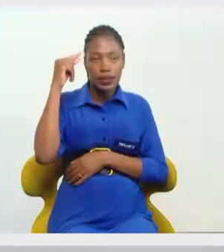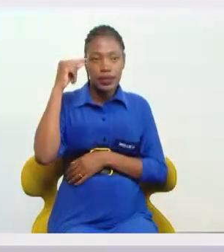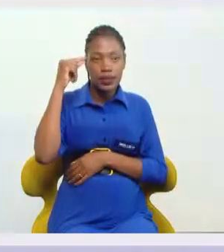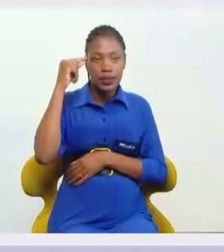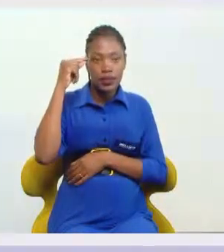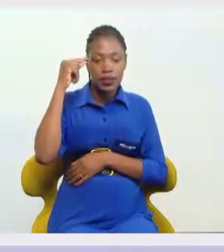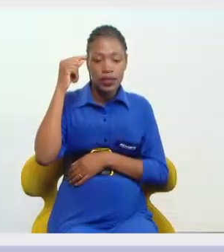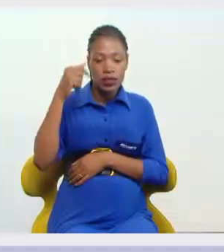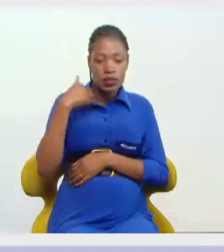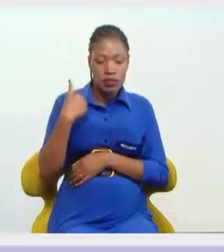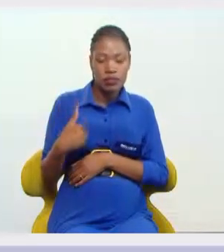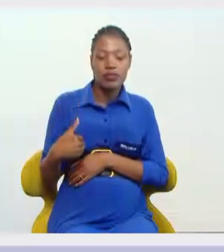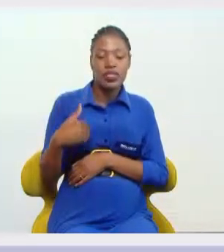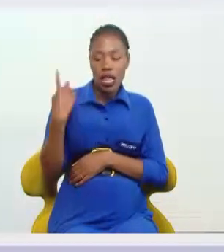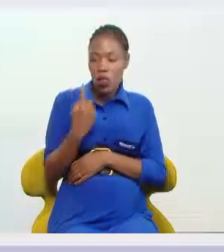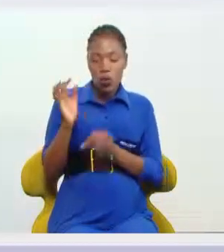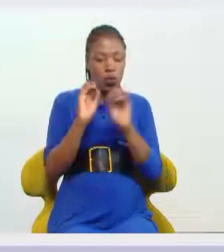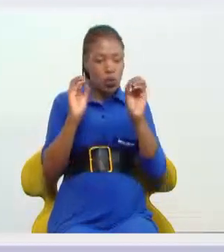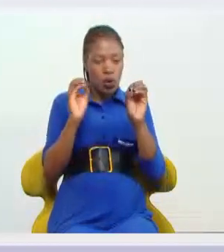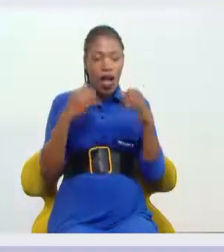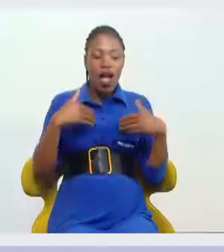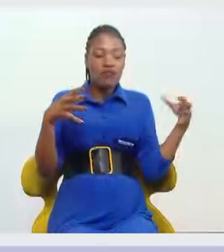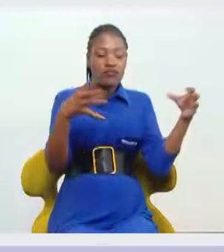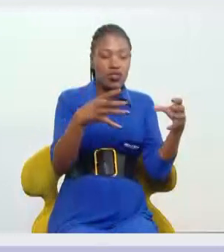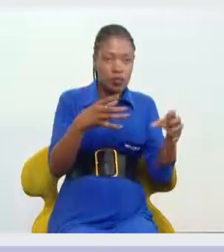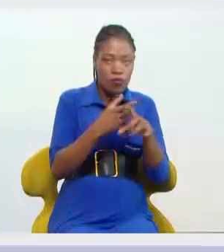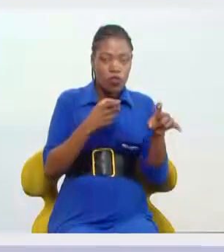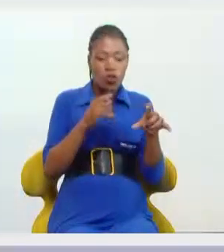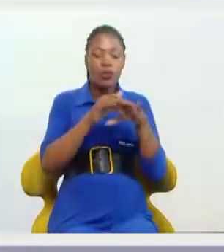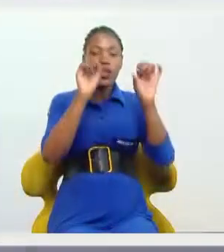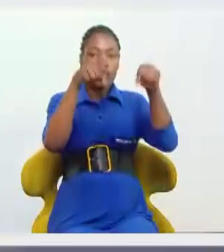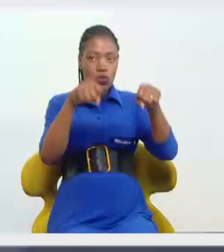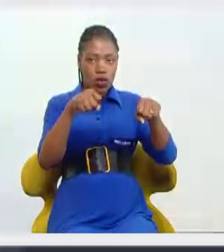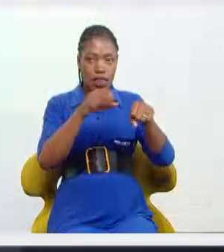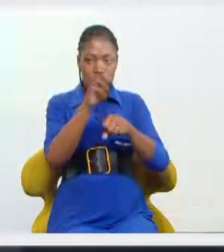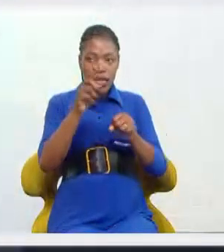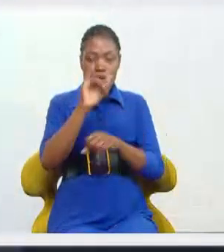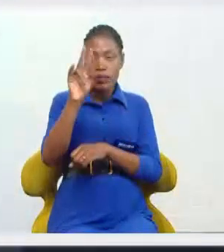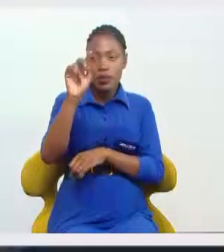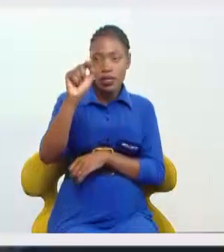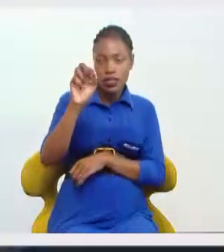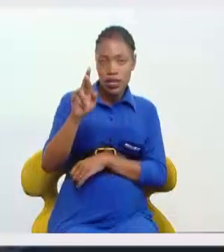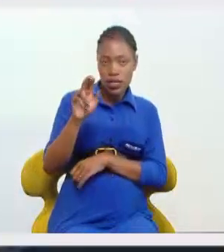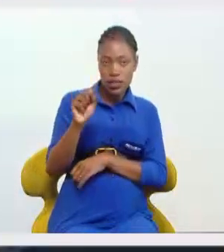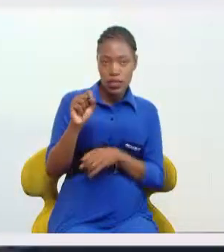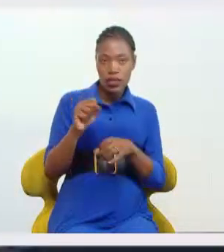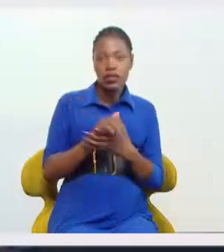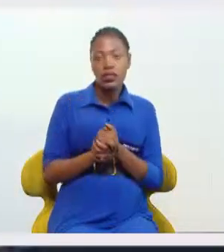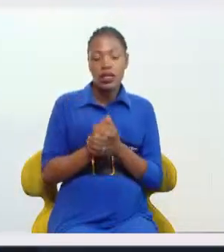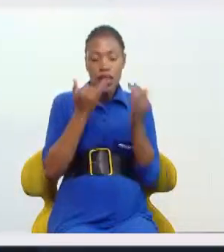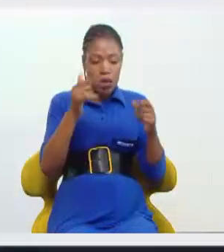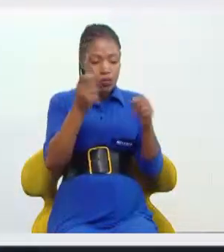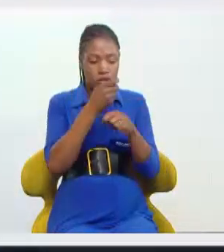I'm not alone. I have a team from inABLE who are interns and currently trained on